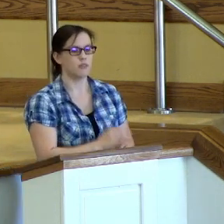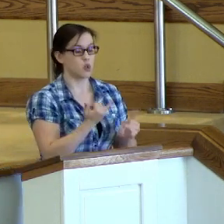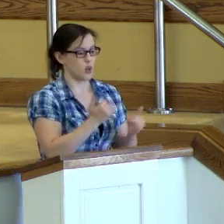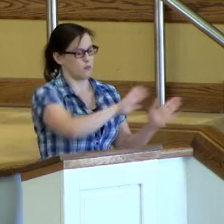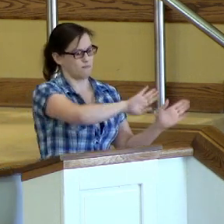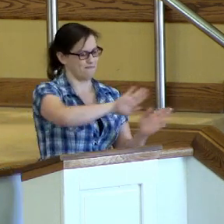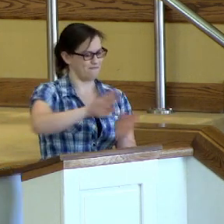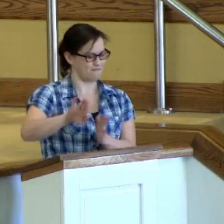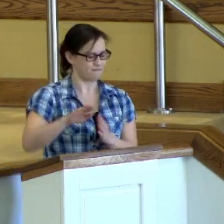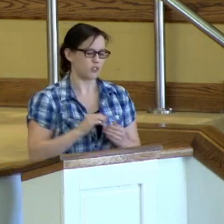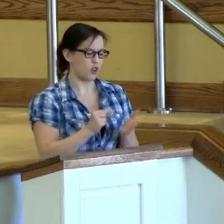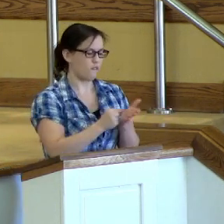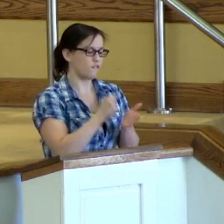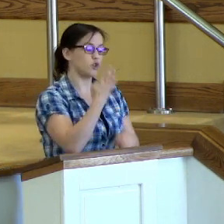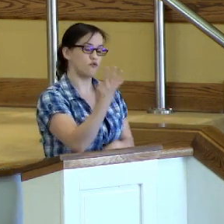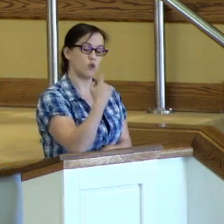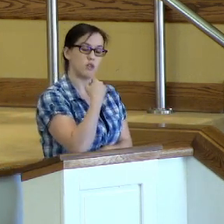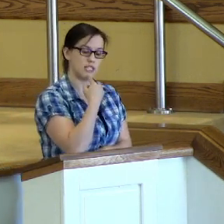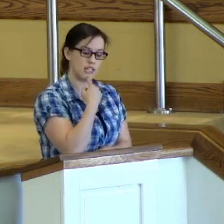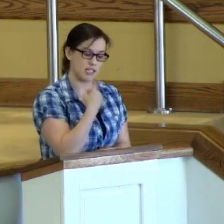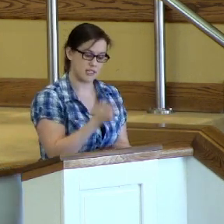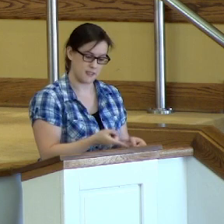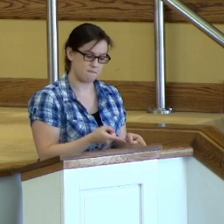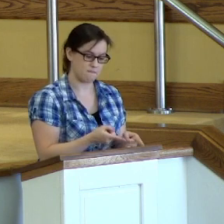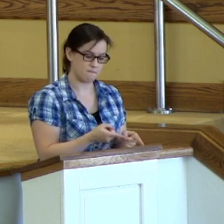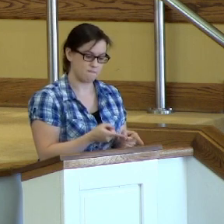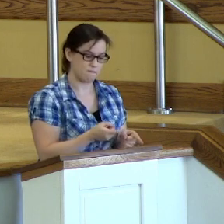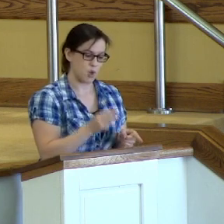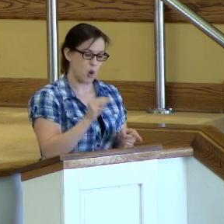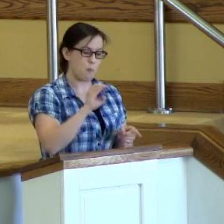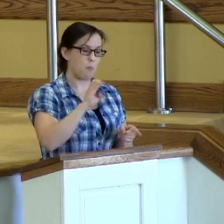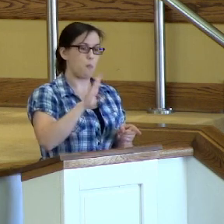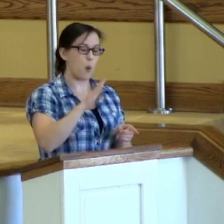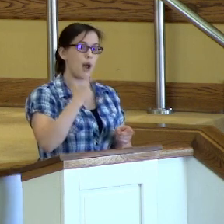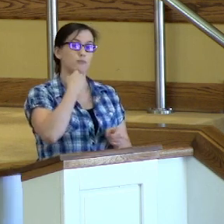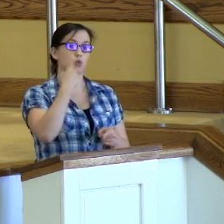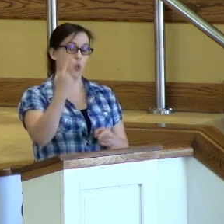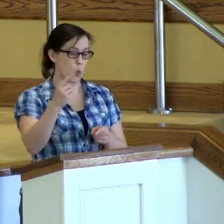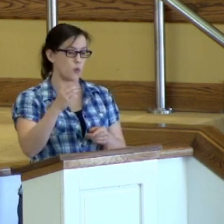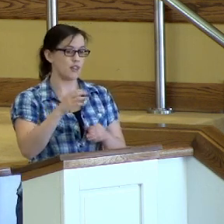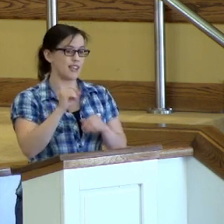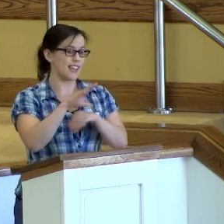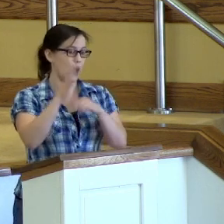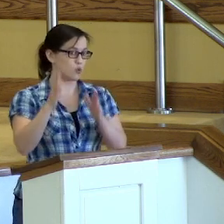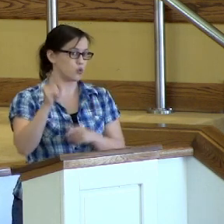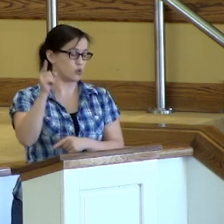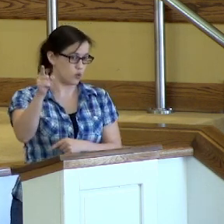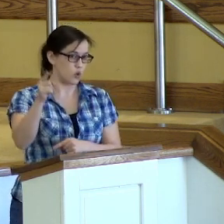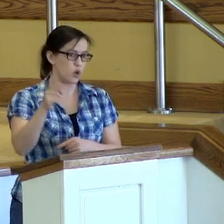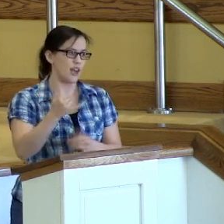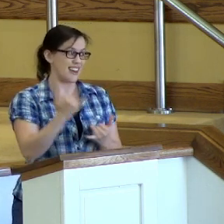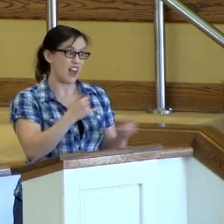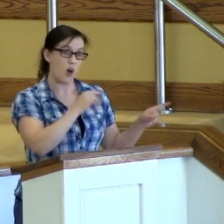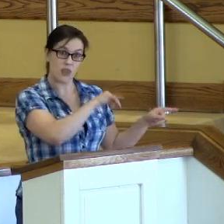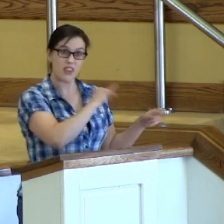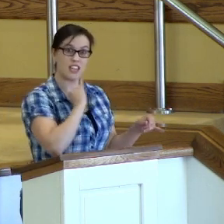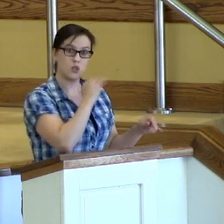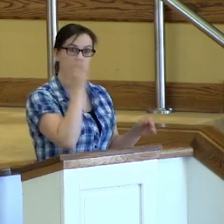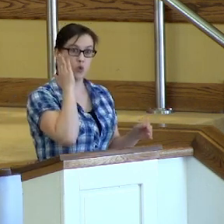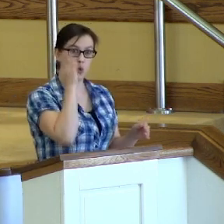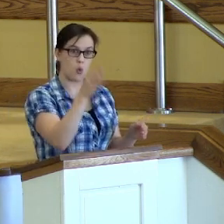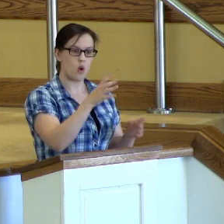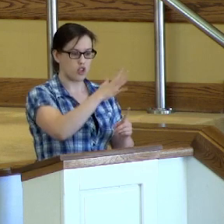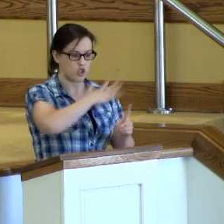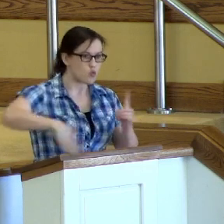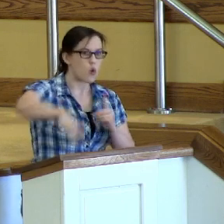pick up in verse number 4 there, after and Moab said unto the elders of Midian, now shall this company lick up all that are round